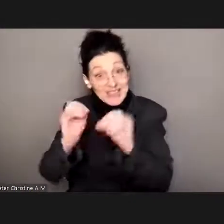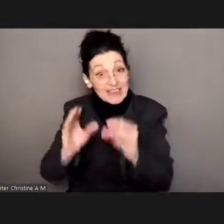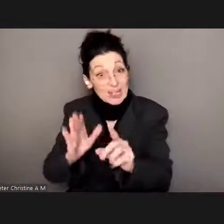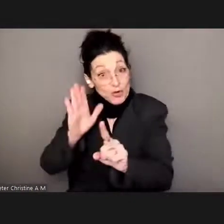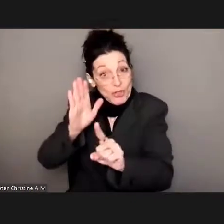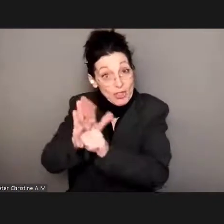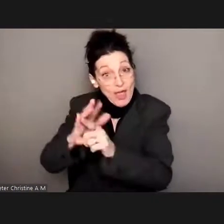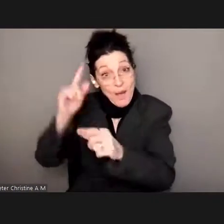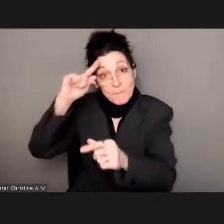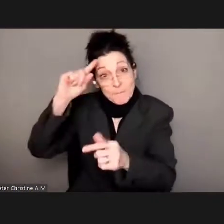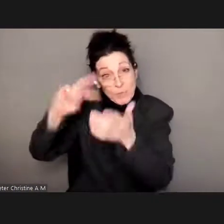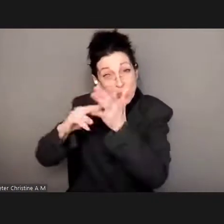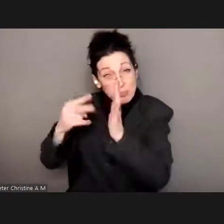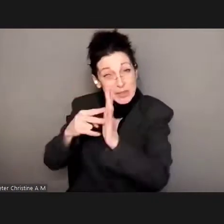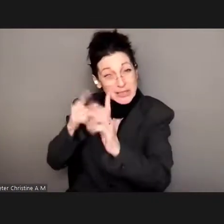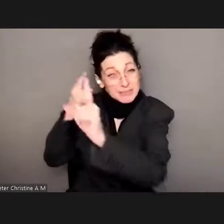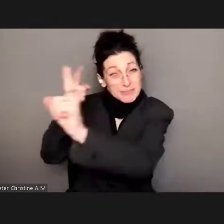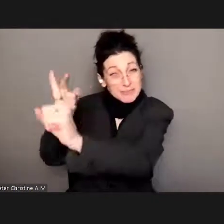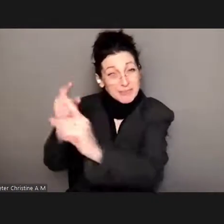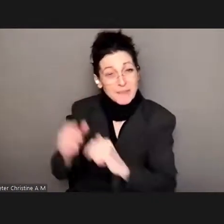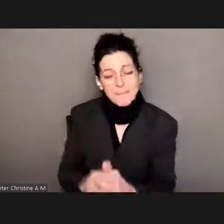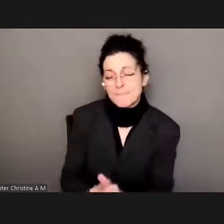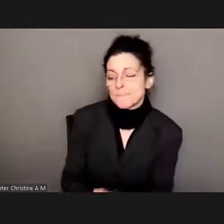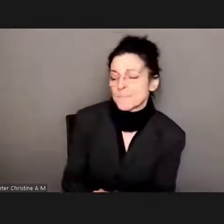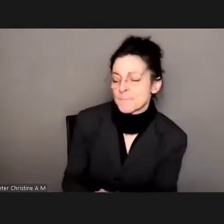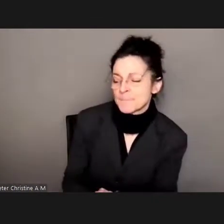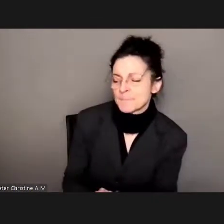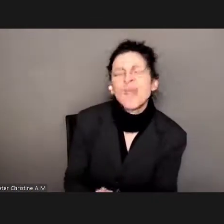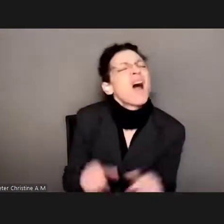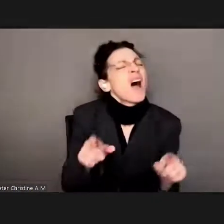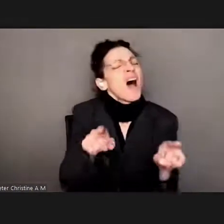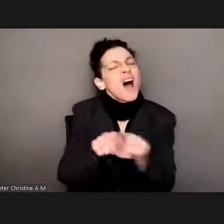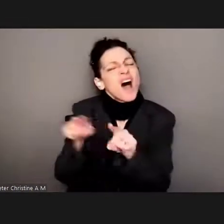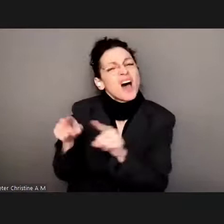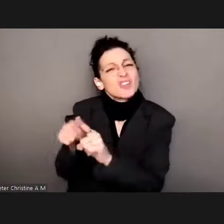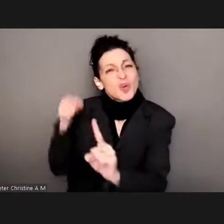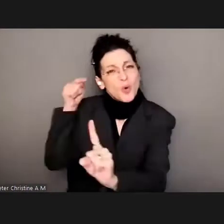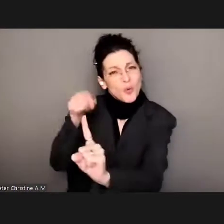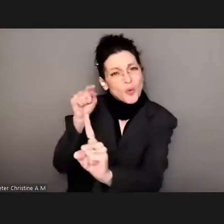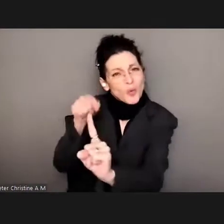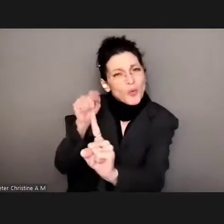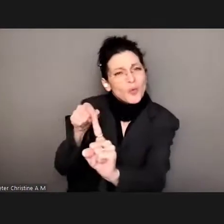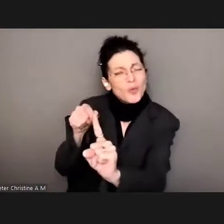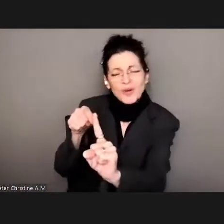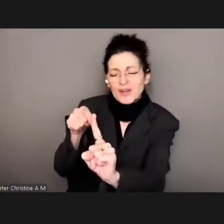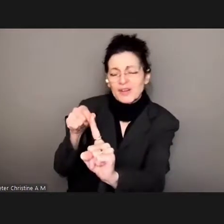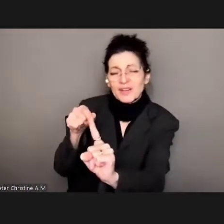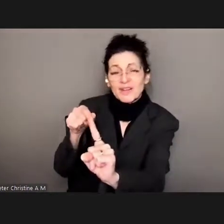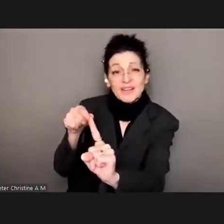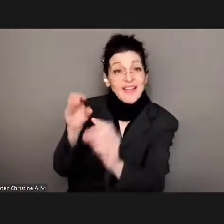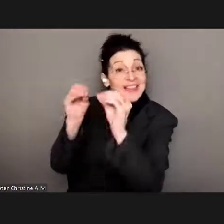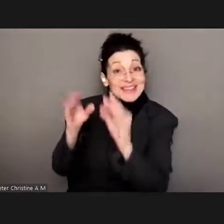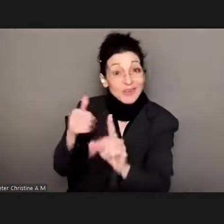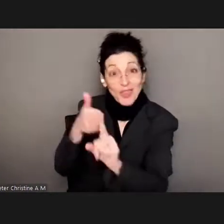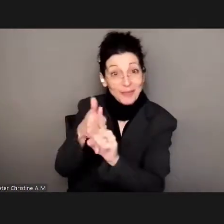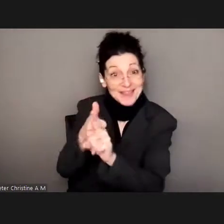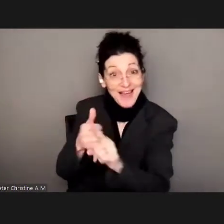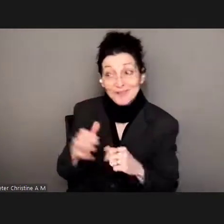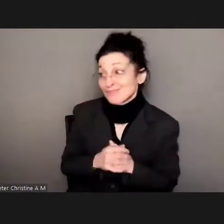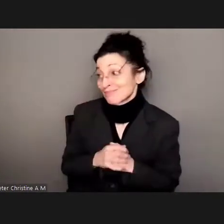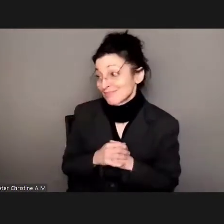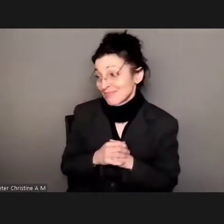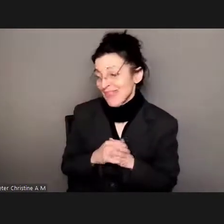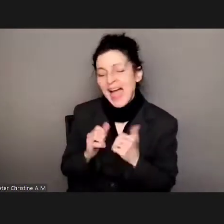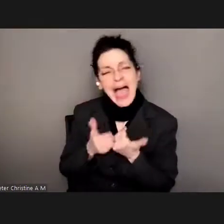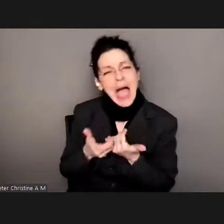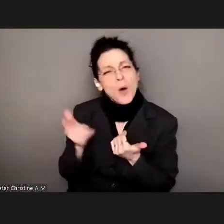in a sense, who is the faculty member themselves as an audience to that cheating? Way back in the day, I wrote an